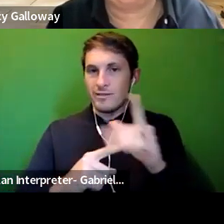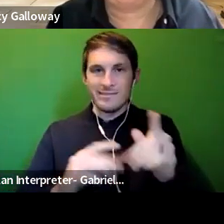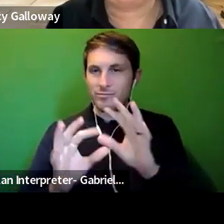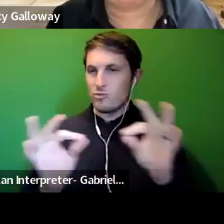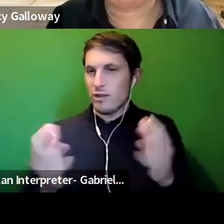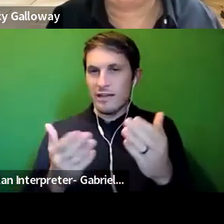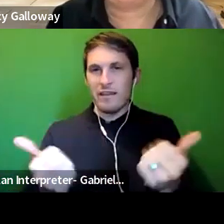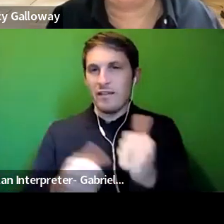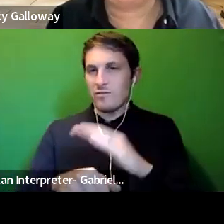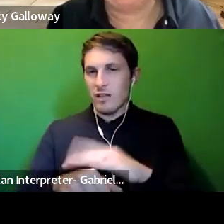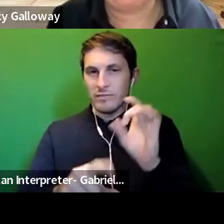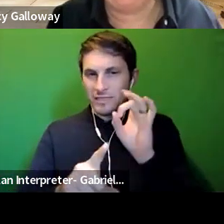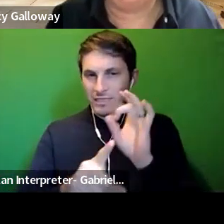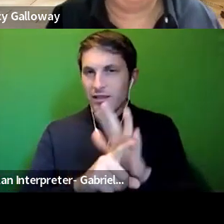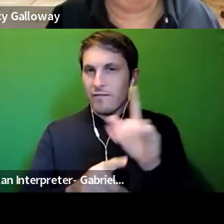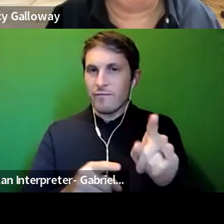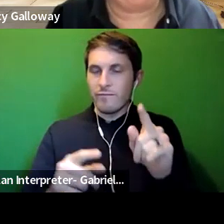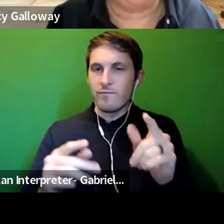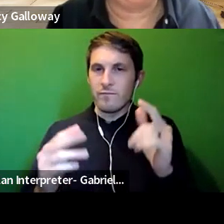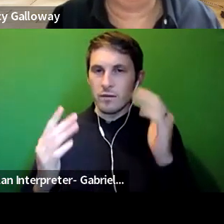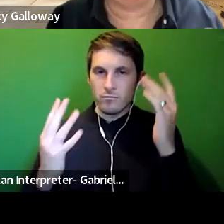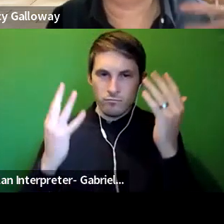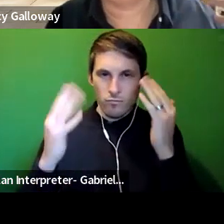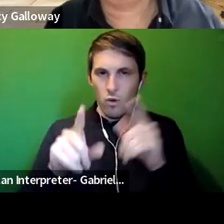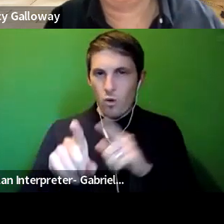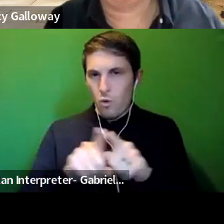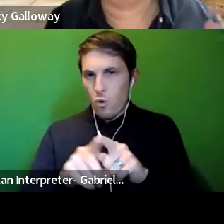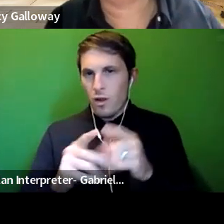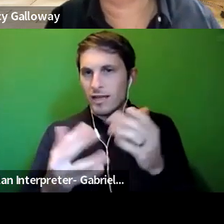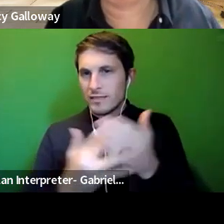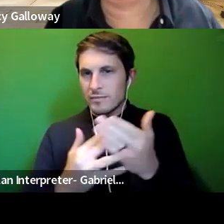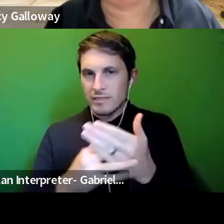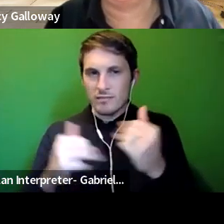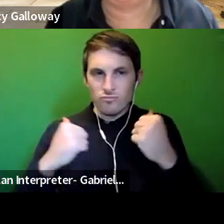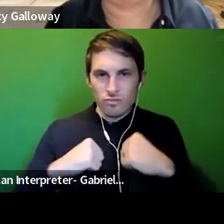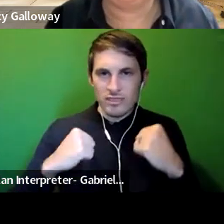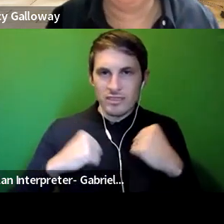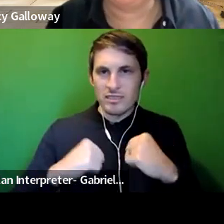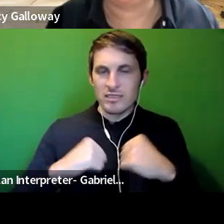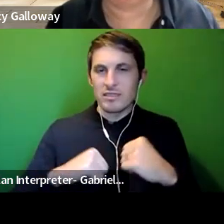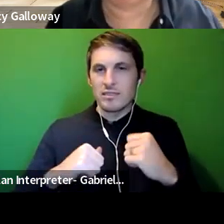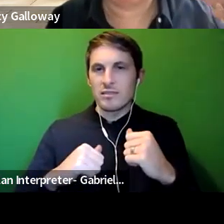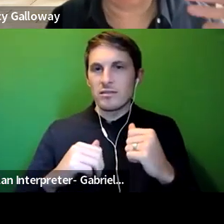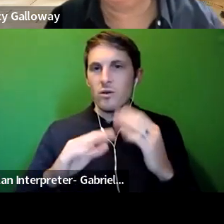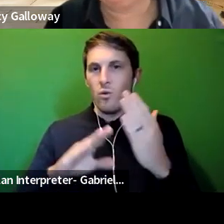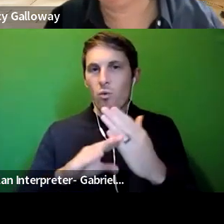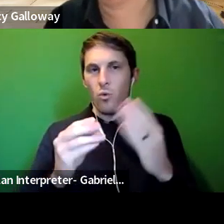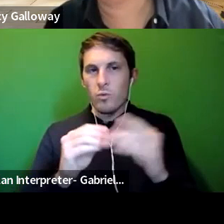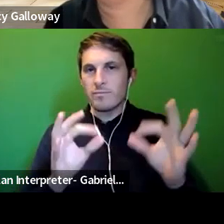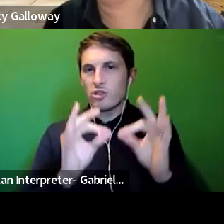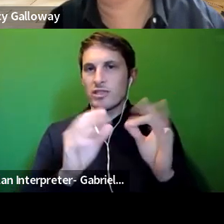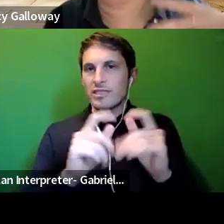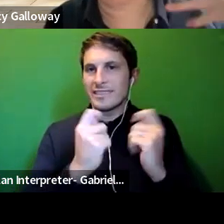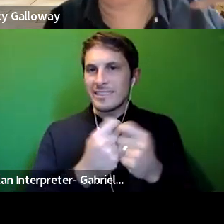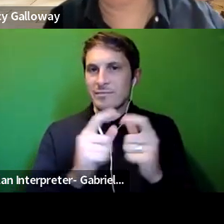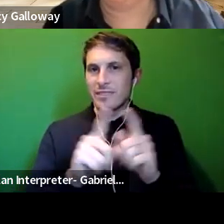and consider accessibility, a time to really work with specialized teams. As Danny was saying,